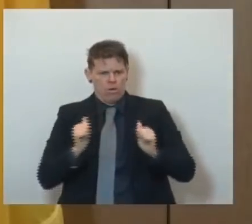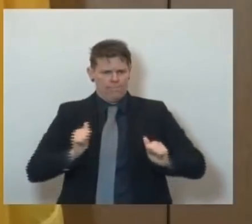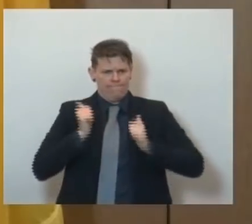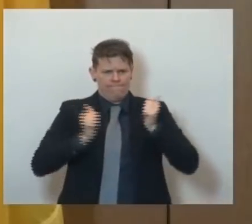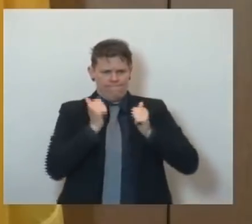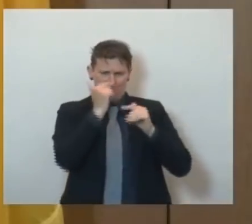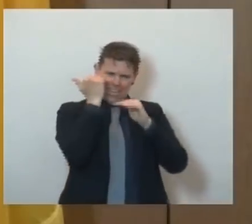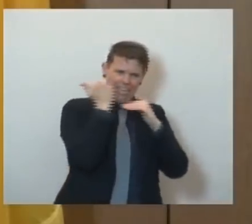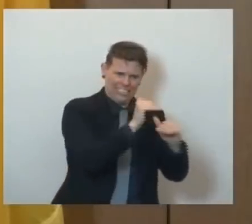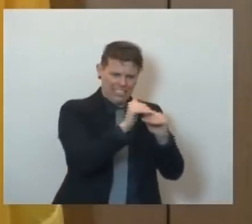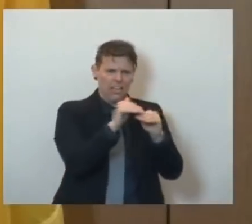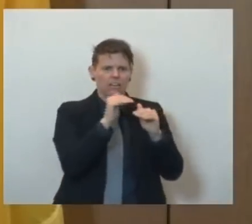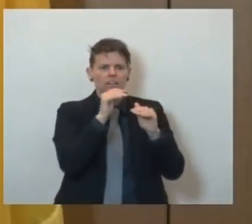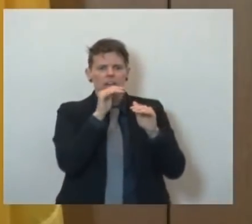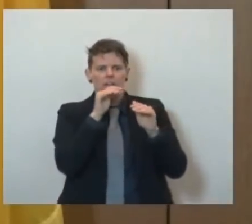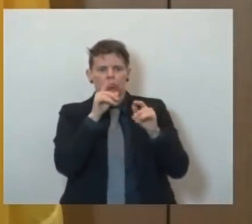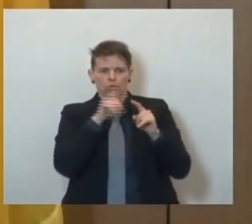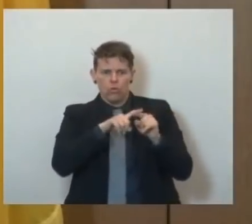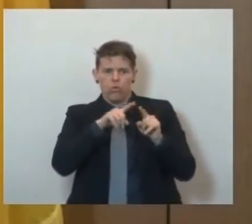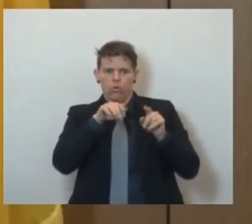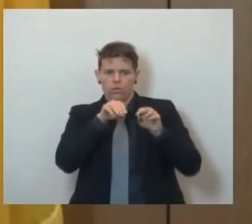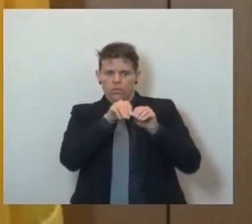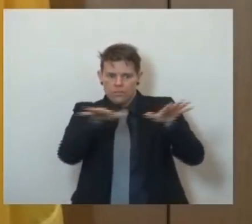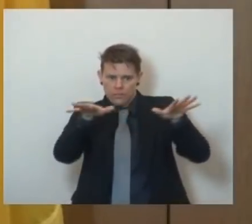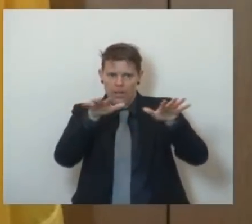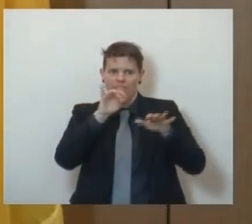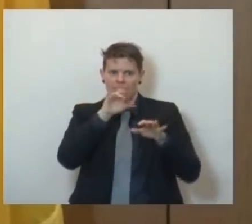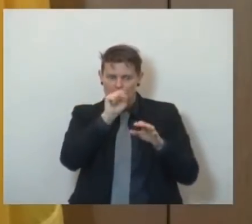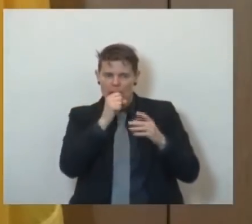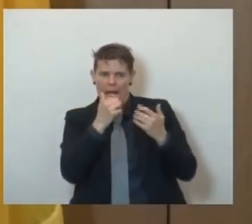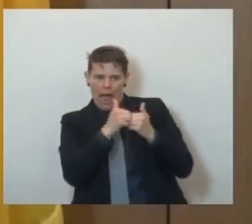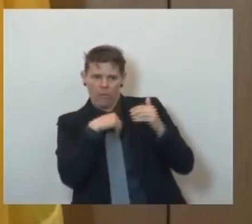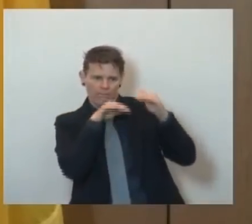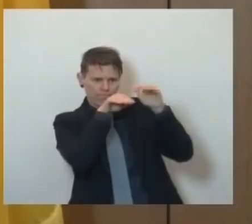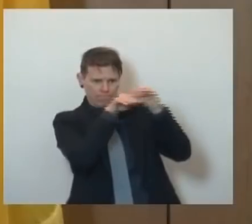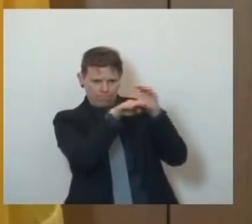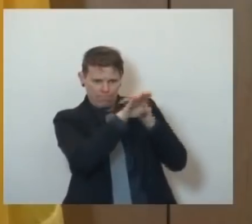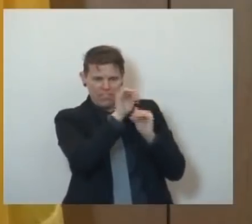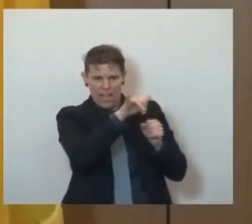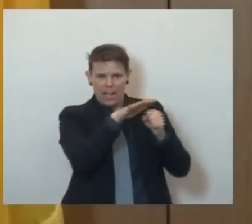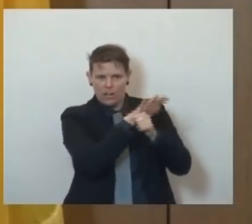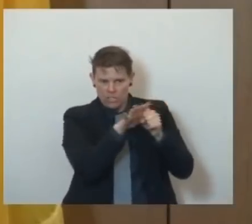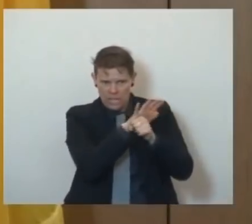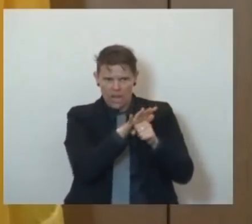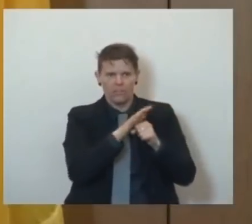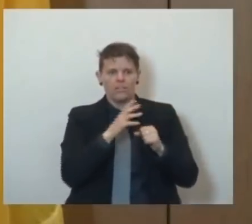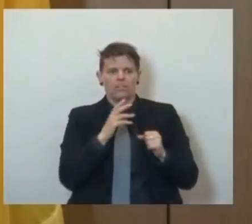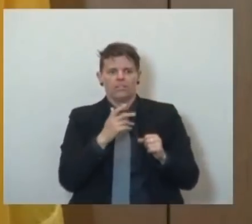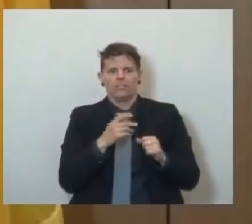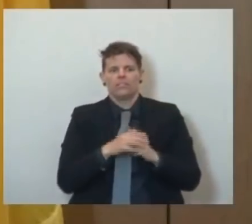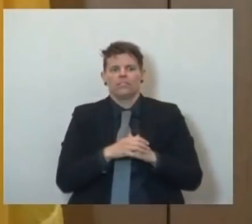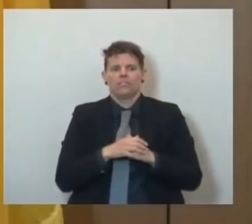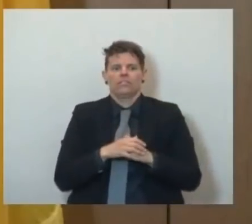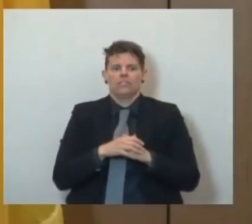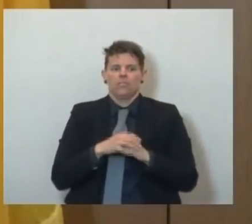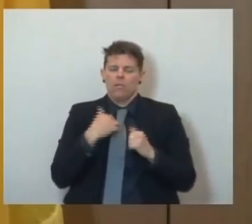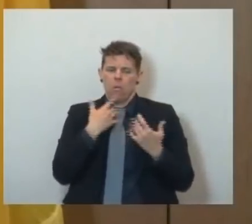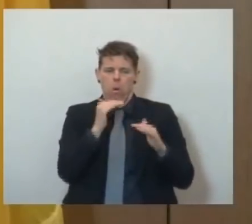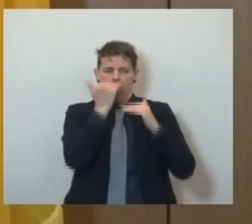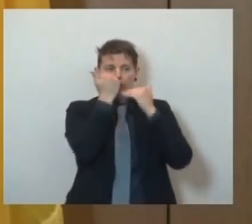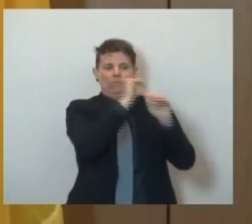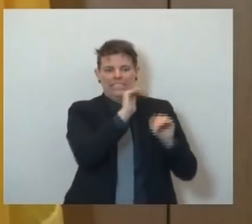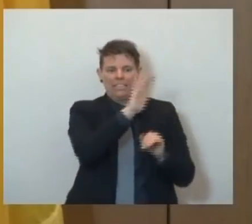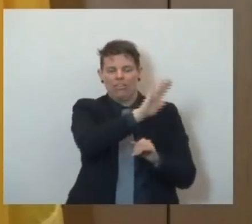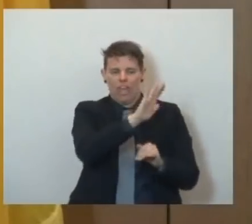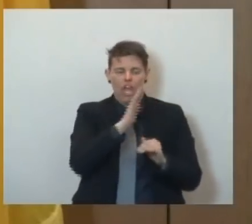access into those communities and not relaxing restrictions, but actually doing the opposite of that,